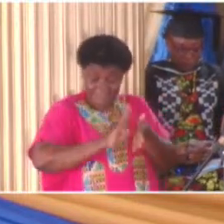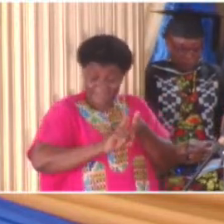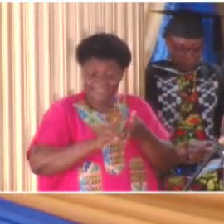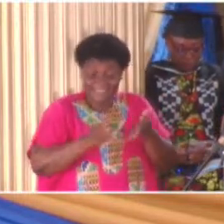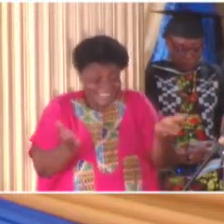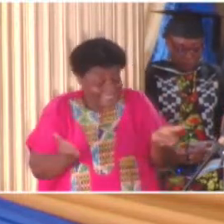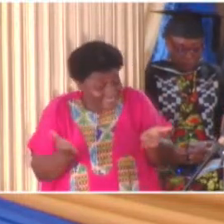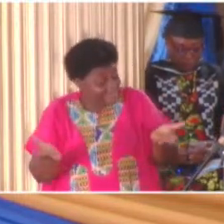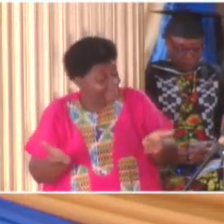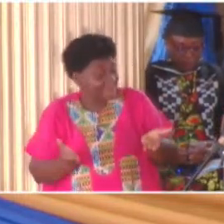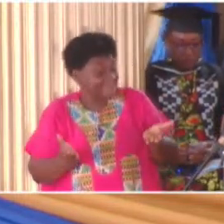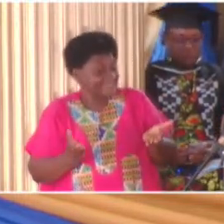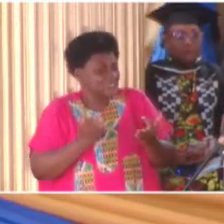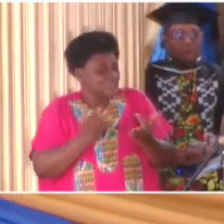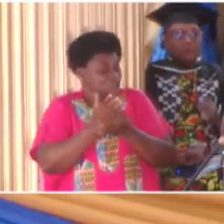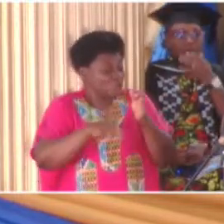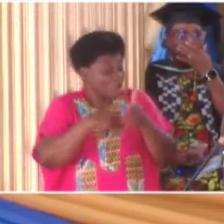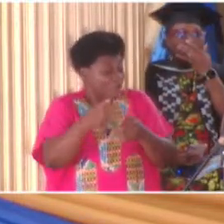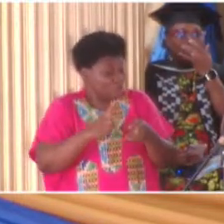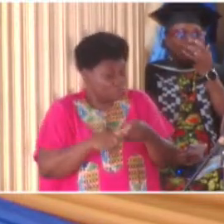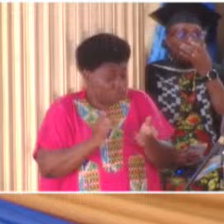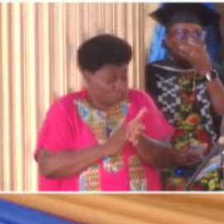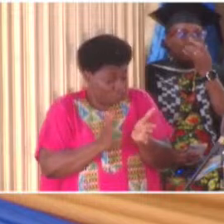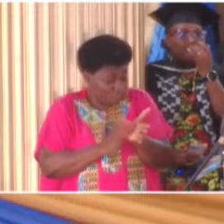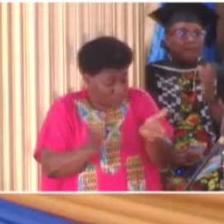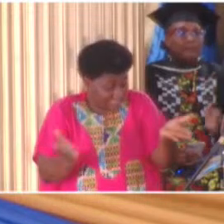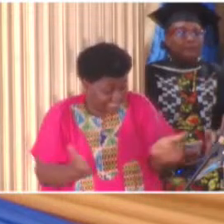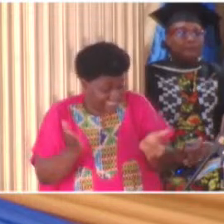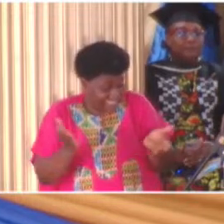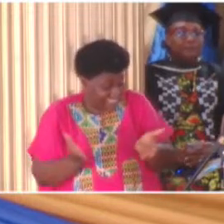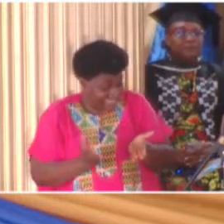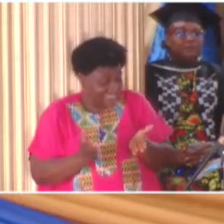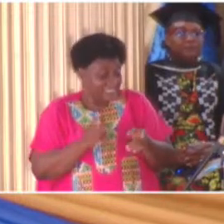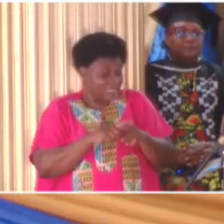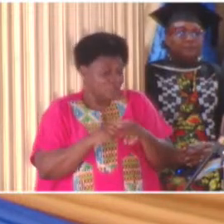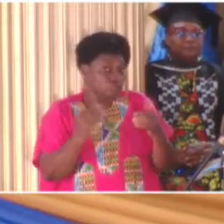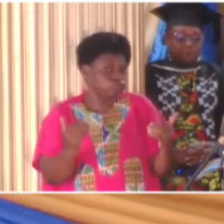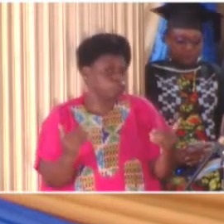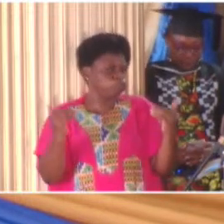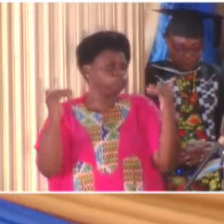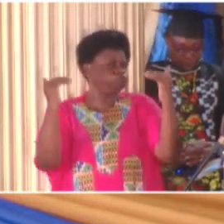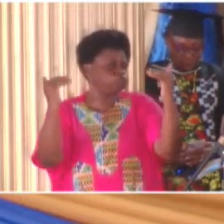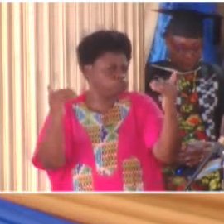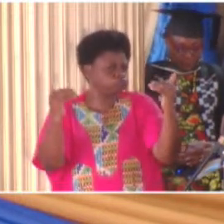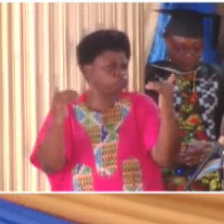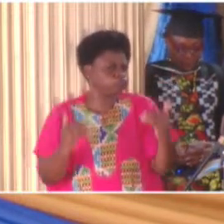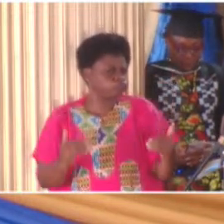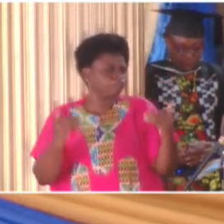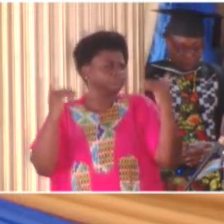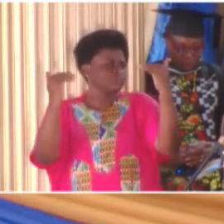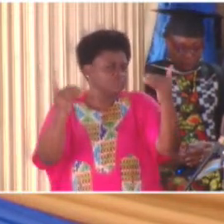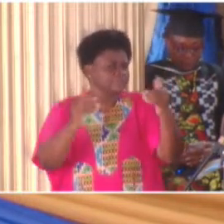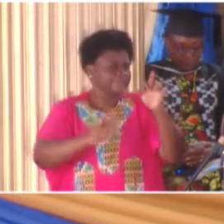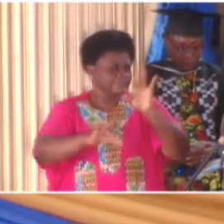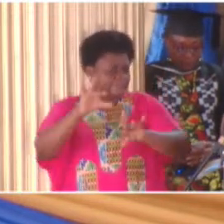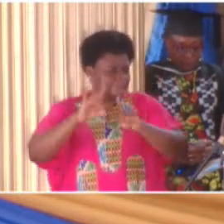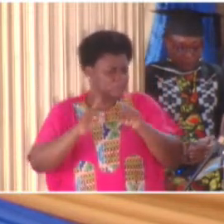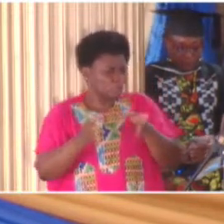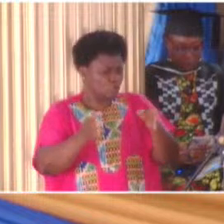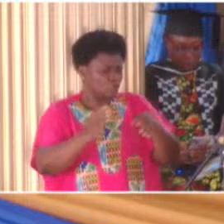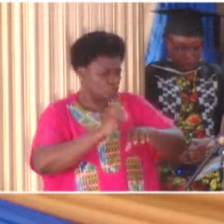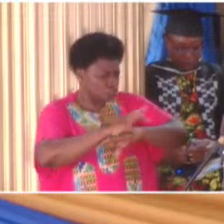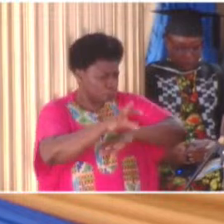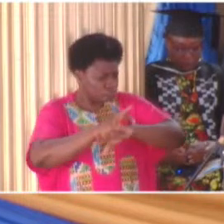here, throughout your journey here in the university. And as you advance, find ways to mentor and